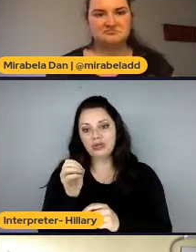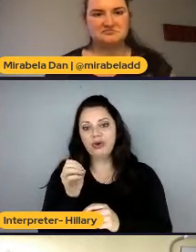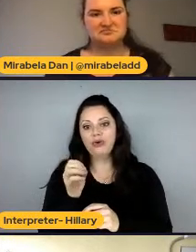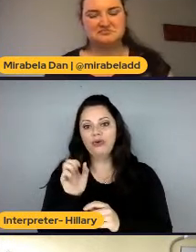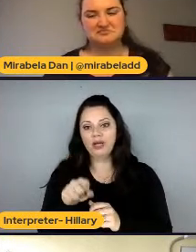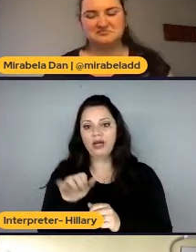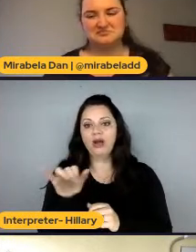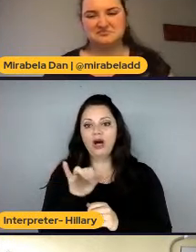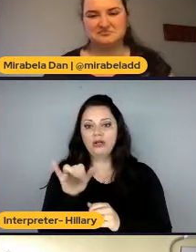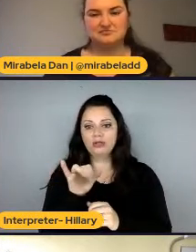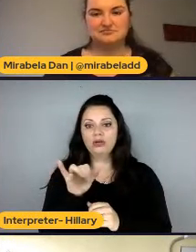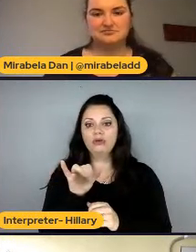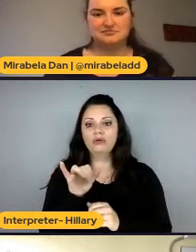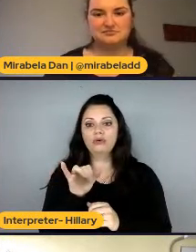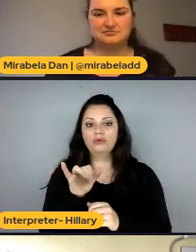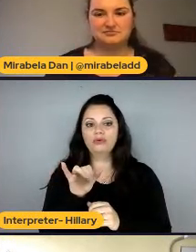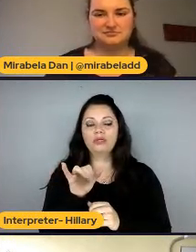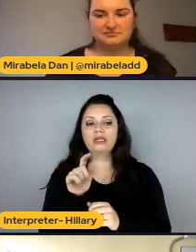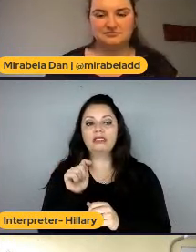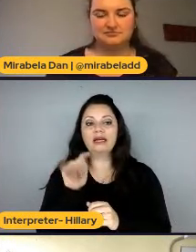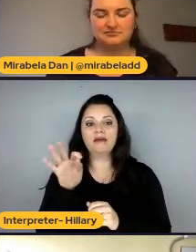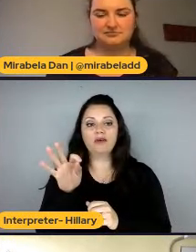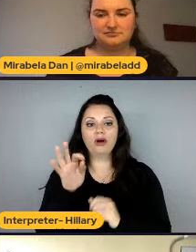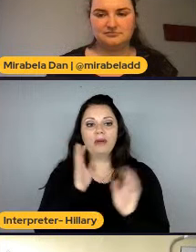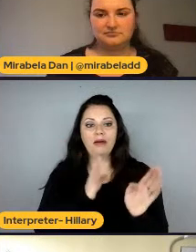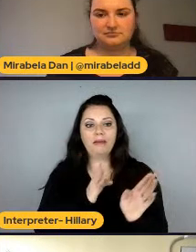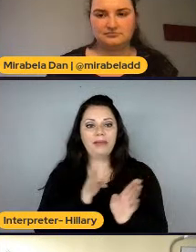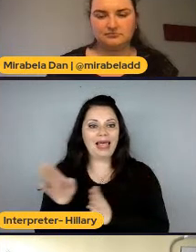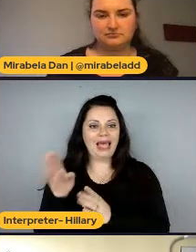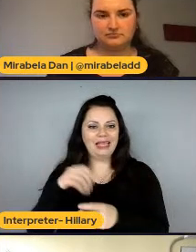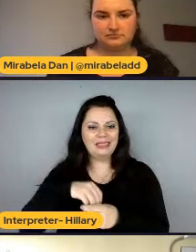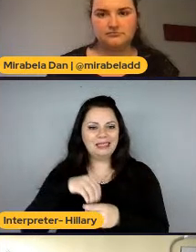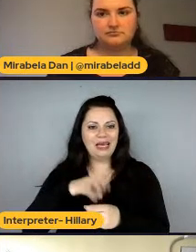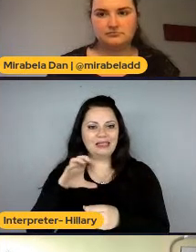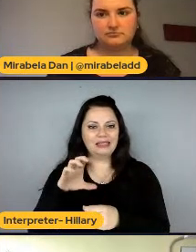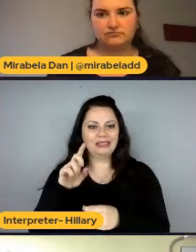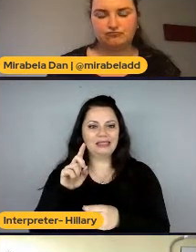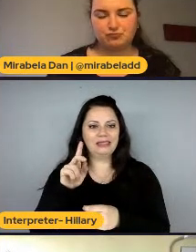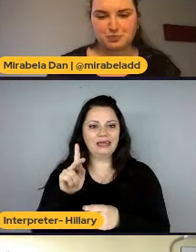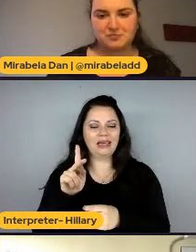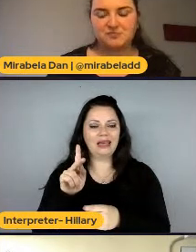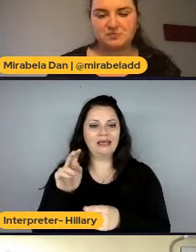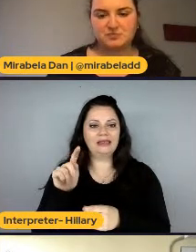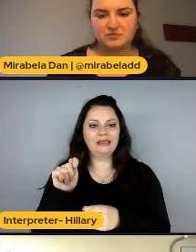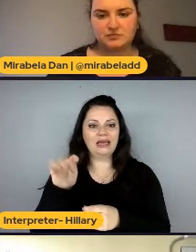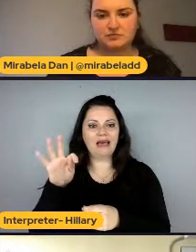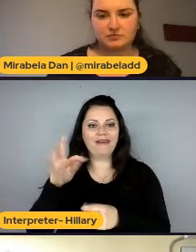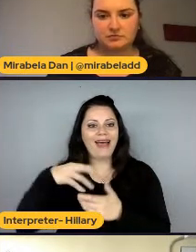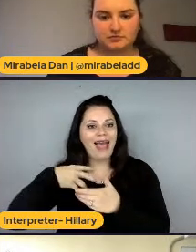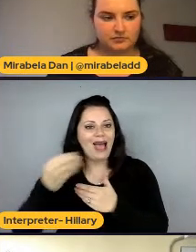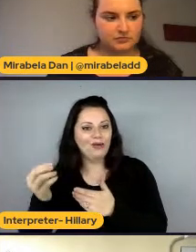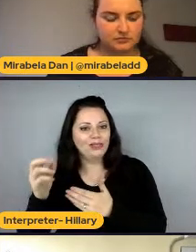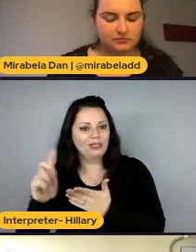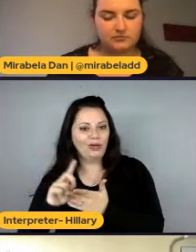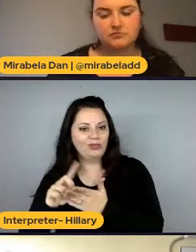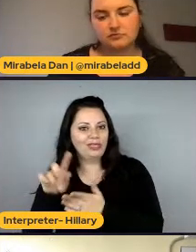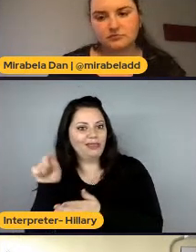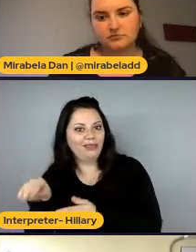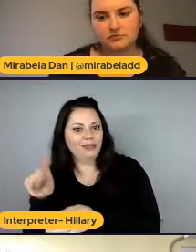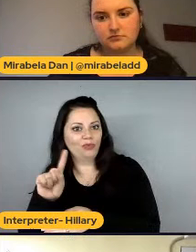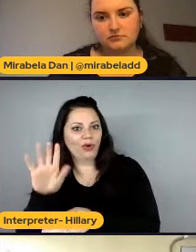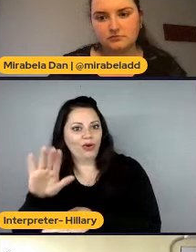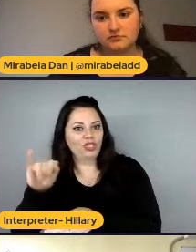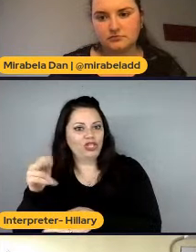also do Terraform plan inside the CDK-TF out directory where your JSON file is. So and there you